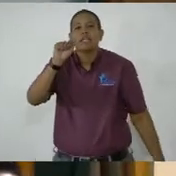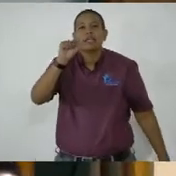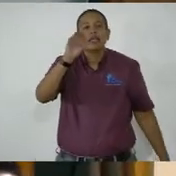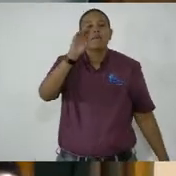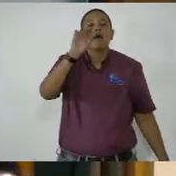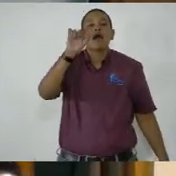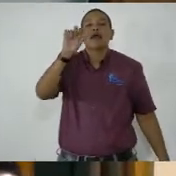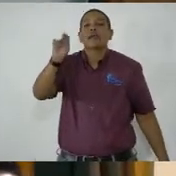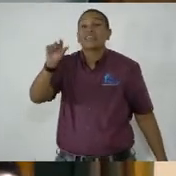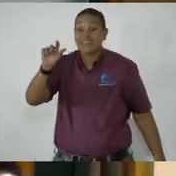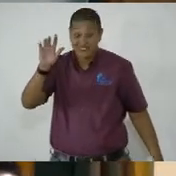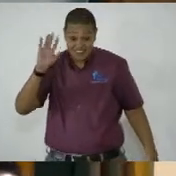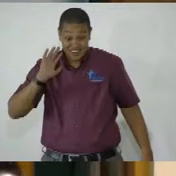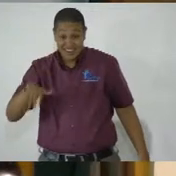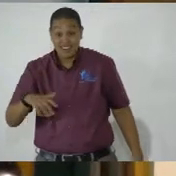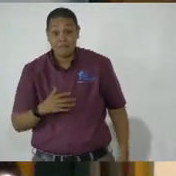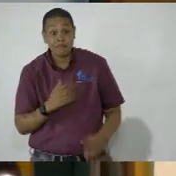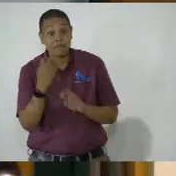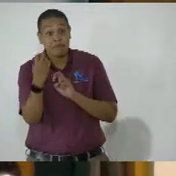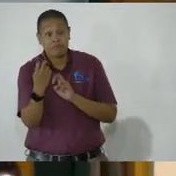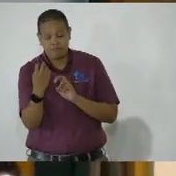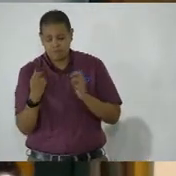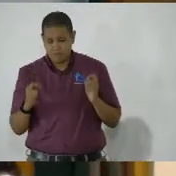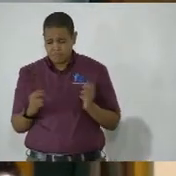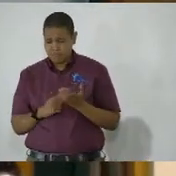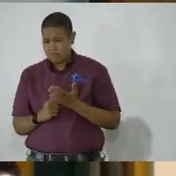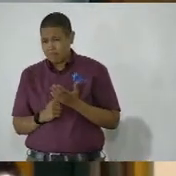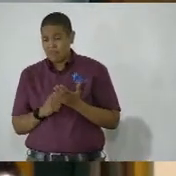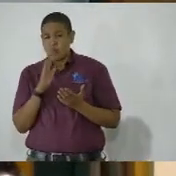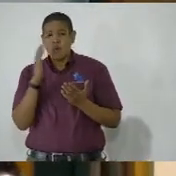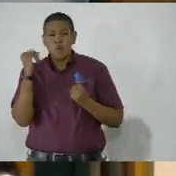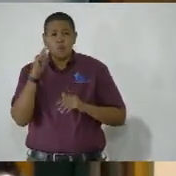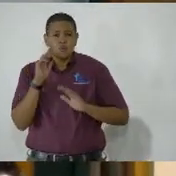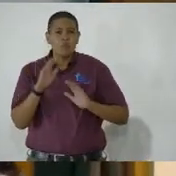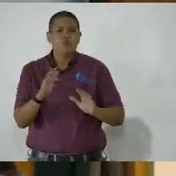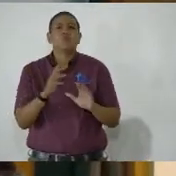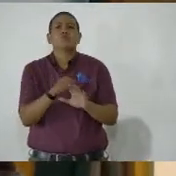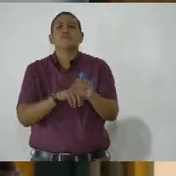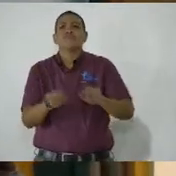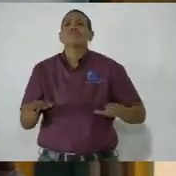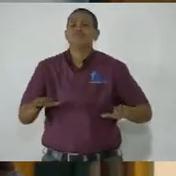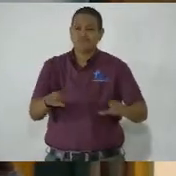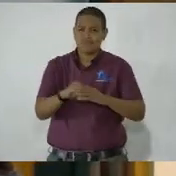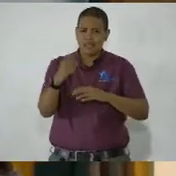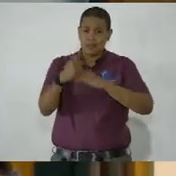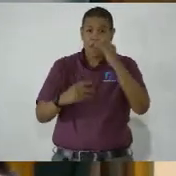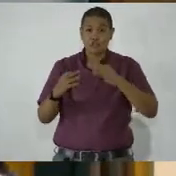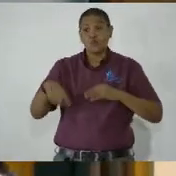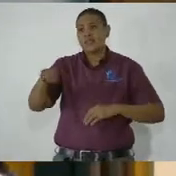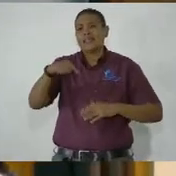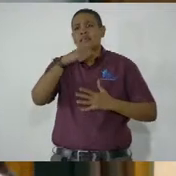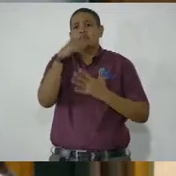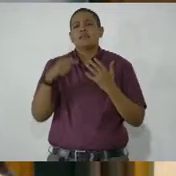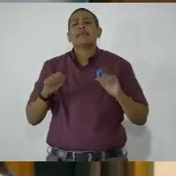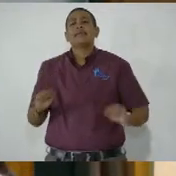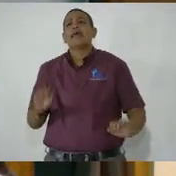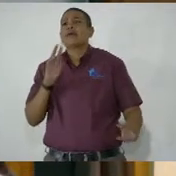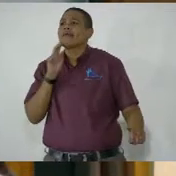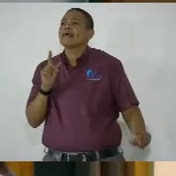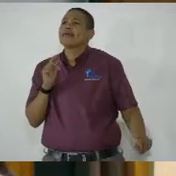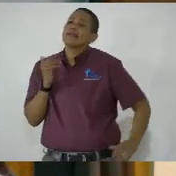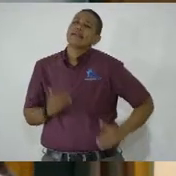mediation, we're hoping to really push hard in the parish courts so that these cases can be